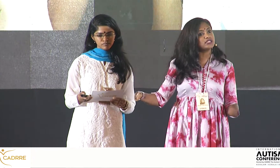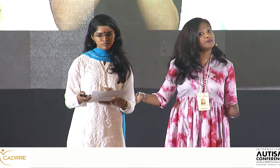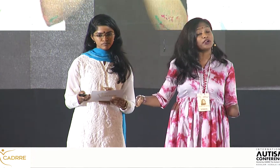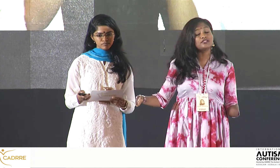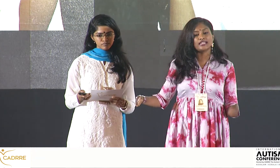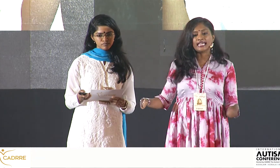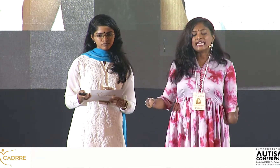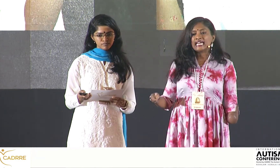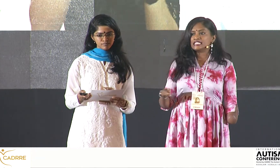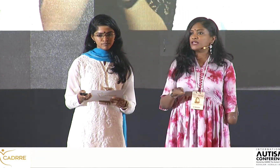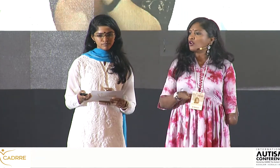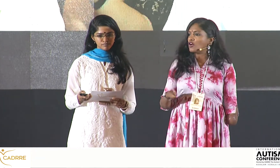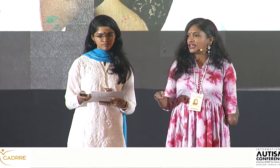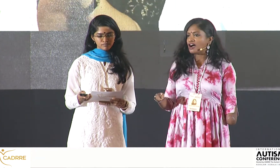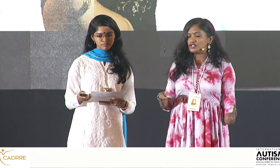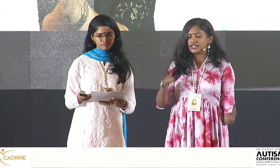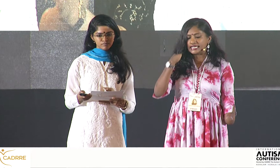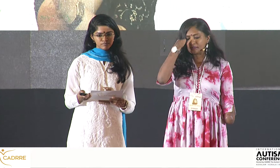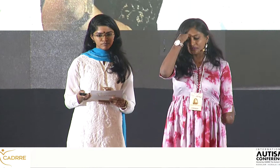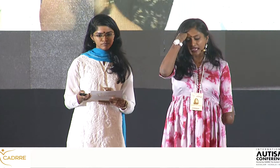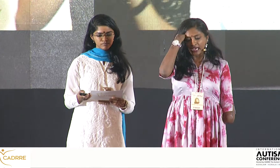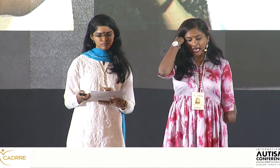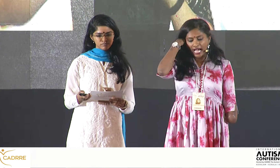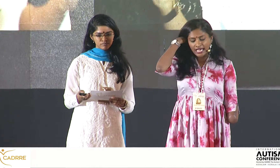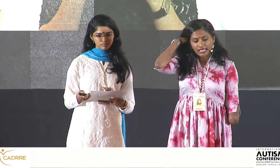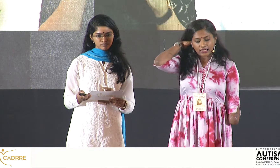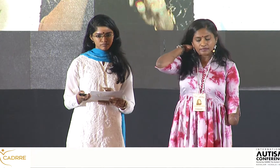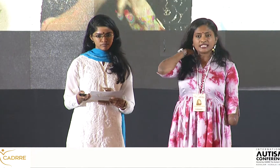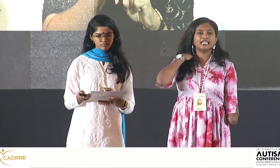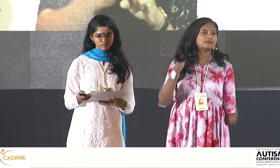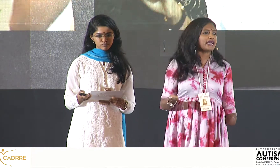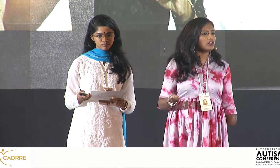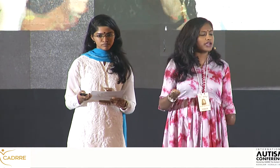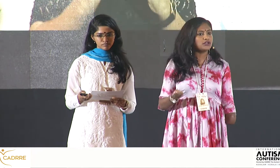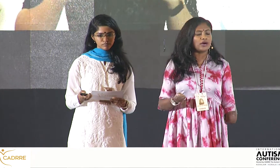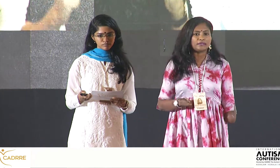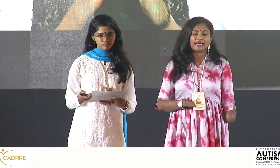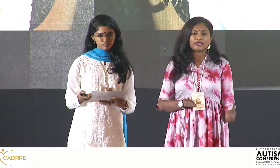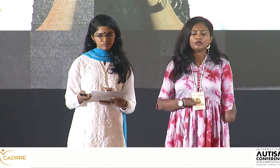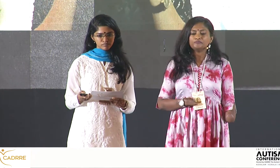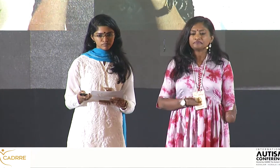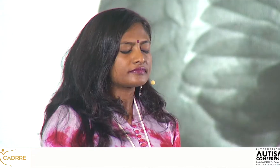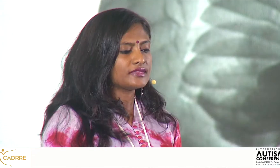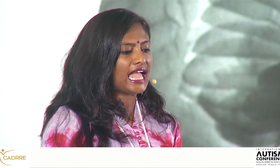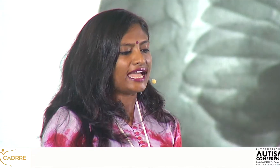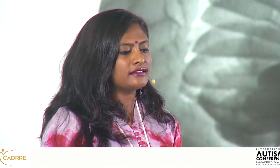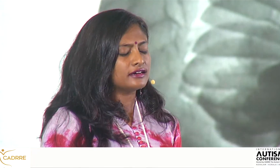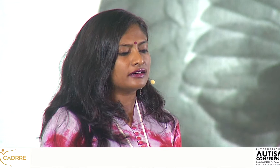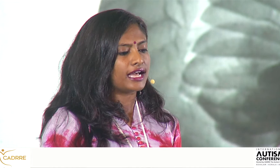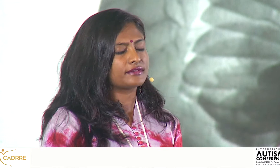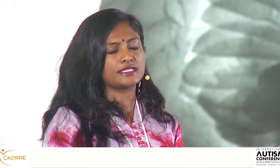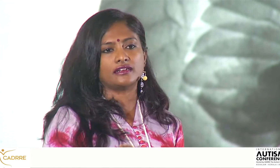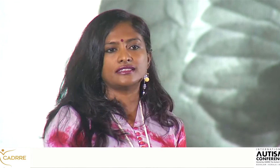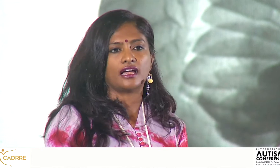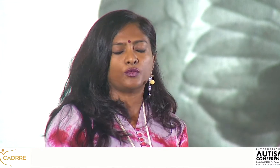get to this point today. It's been a long and hard journey. I studied in Bangalore. I grew up in Bangalore, and